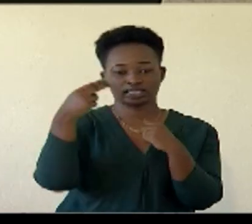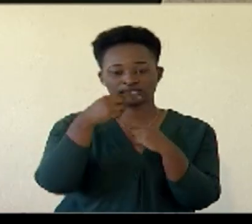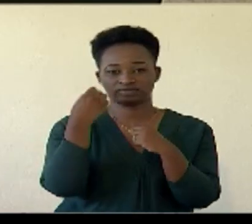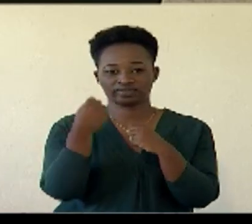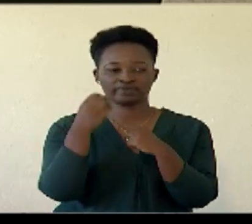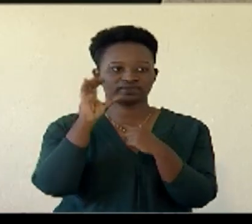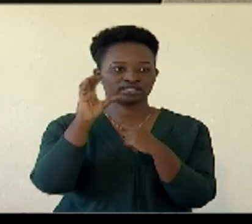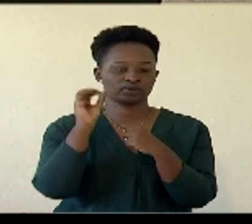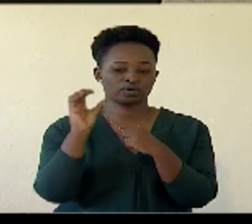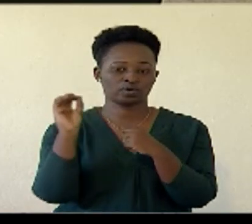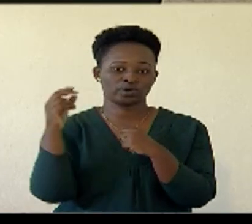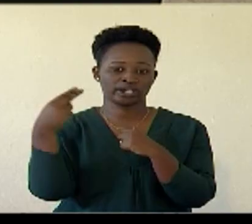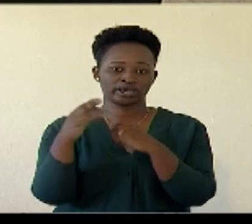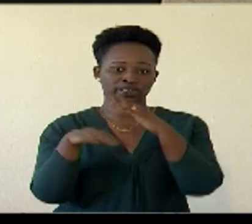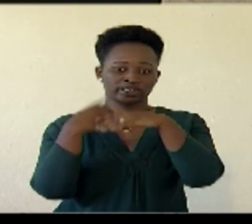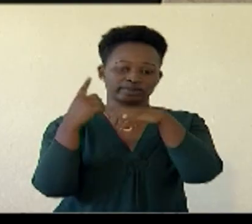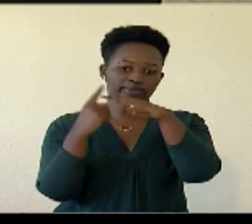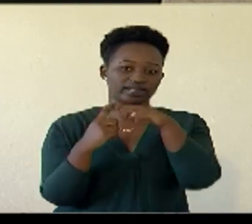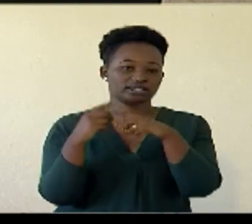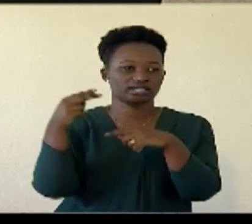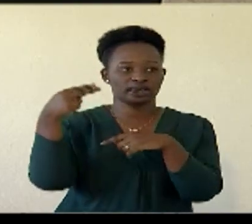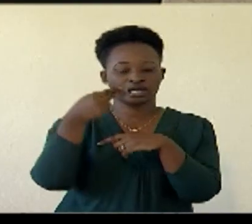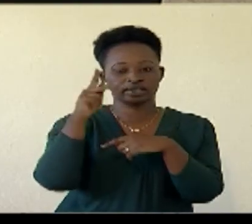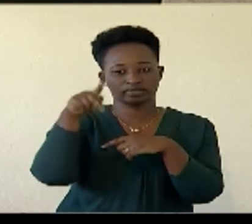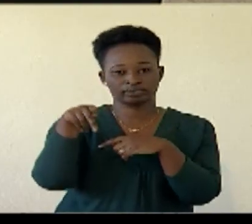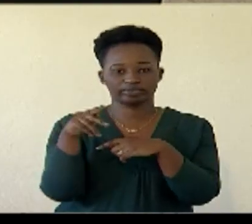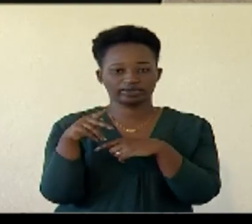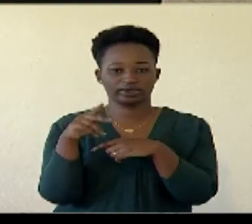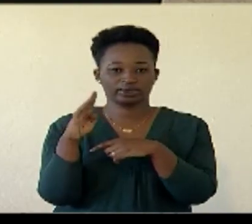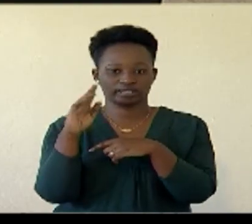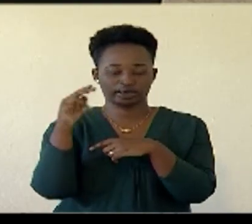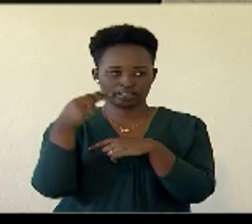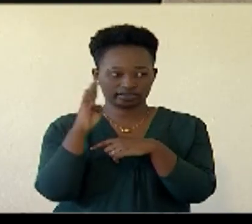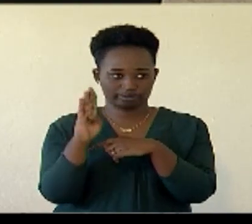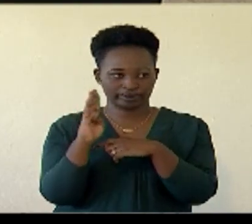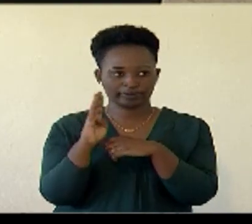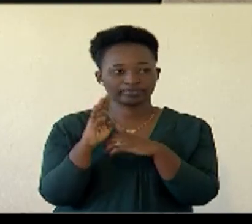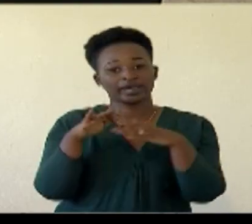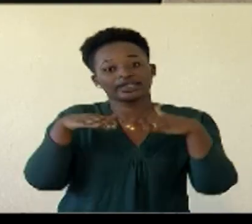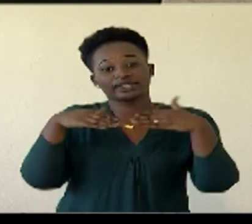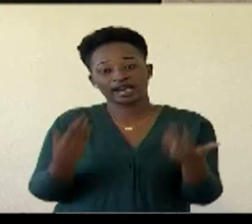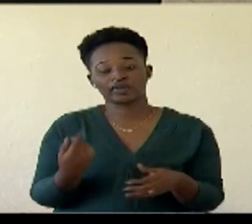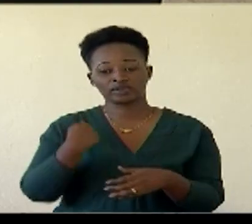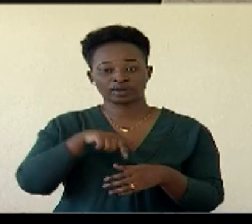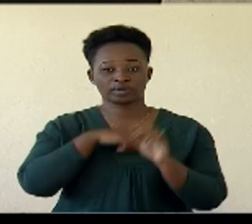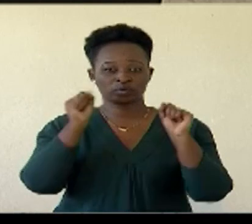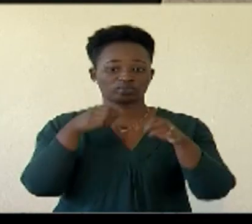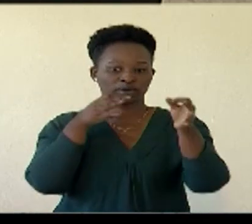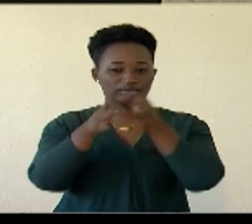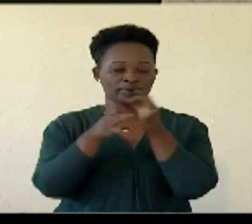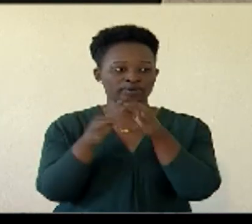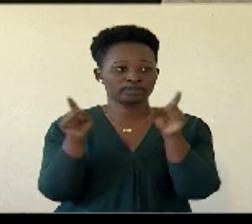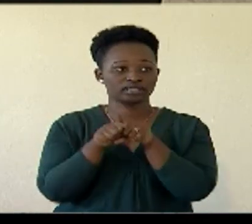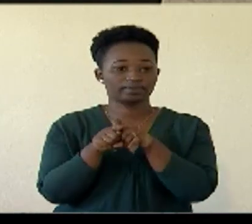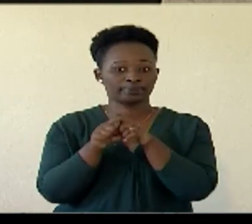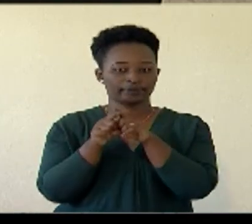C6H5COH, then plus the hydroxonium ions being produced. Or we can present this in